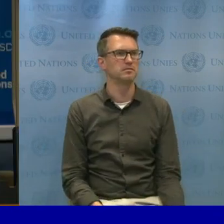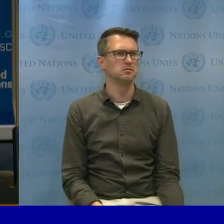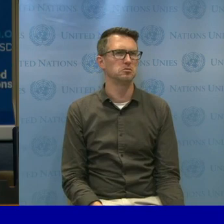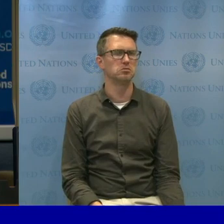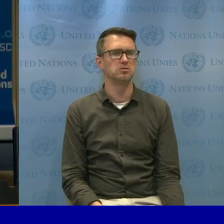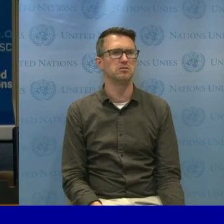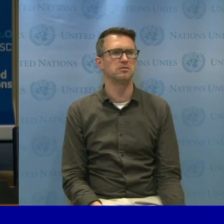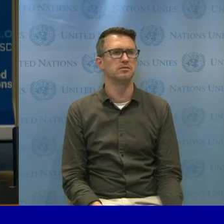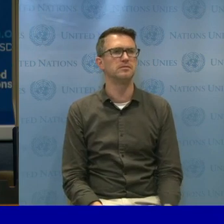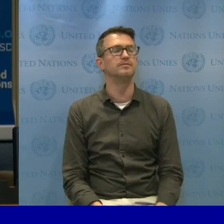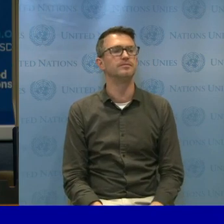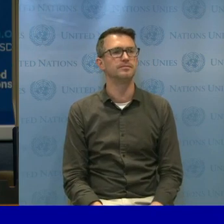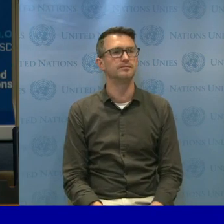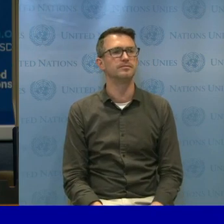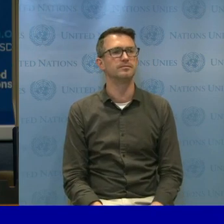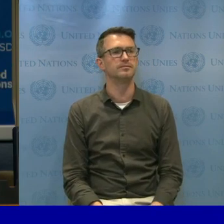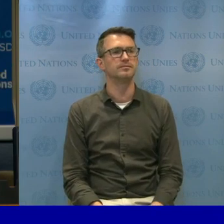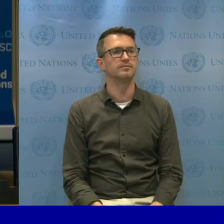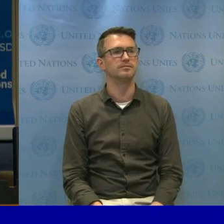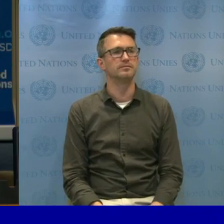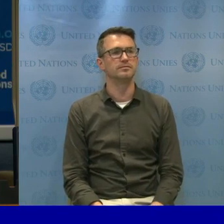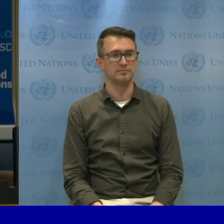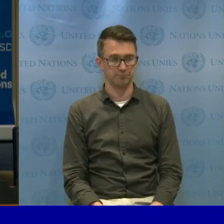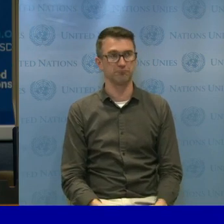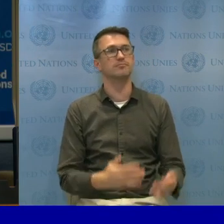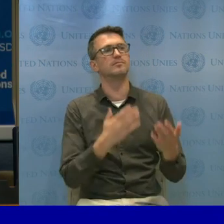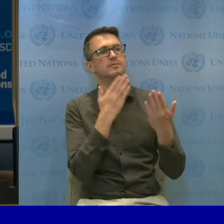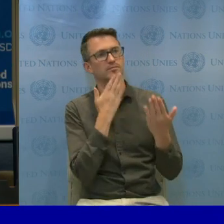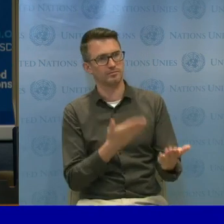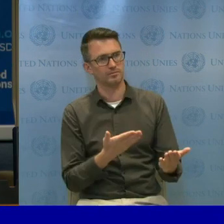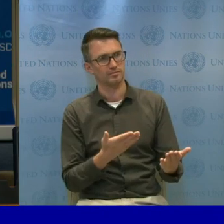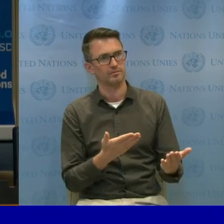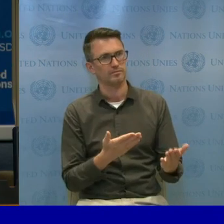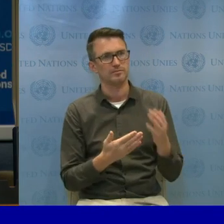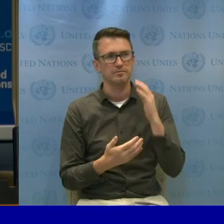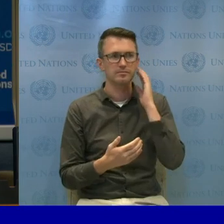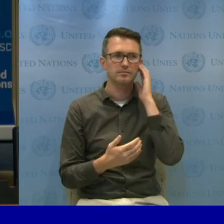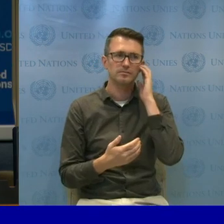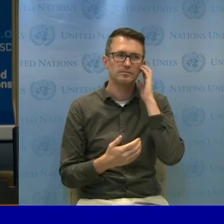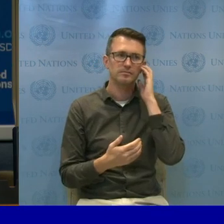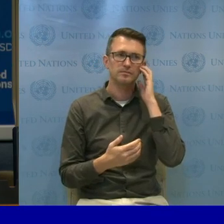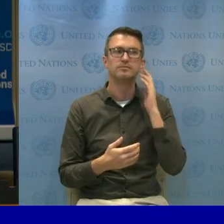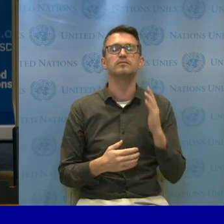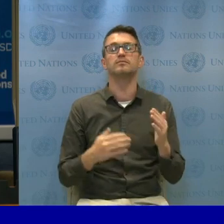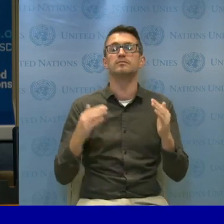Thank you very much. Now I would like to give the floor to the delegate of Armenia, followed by Laos.